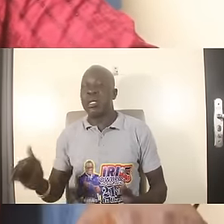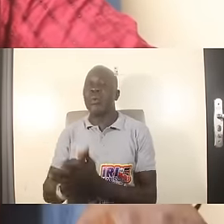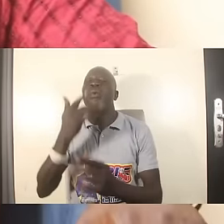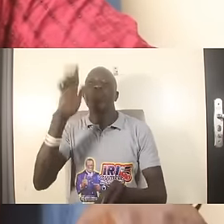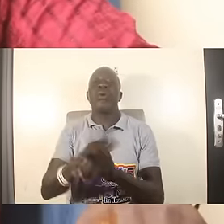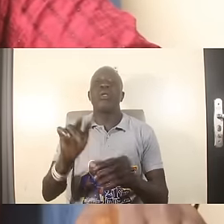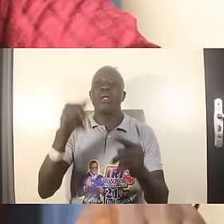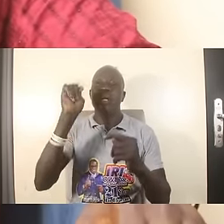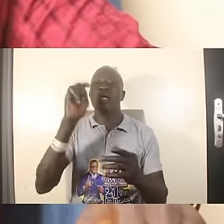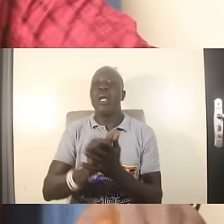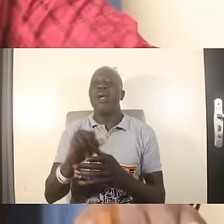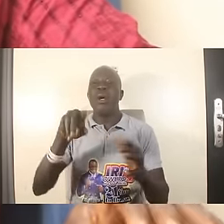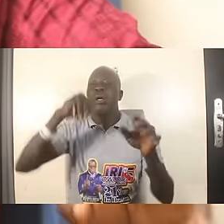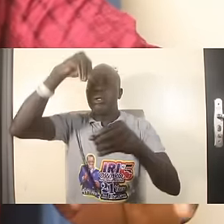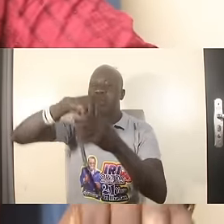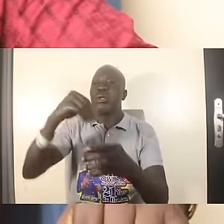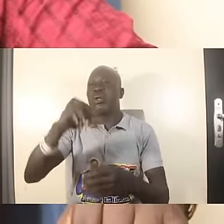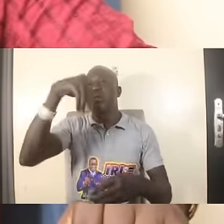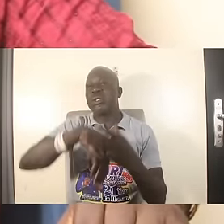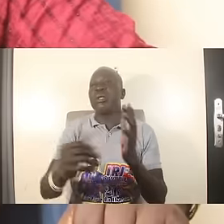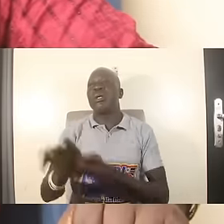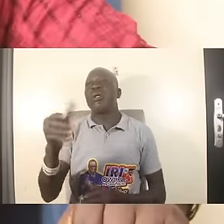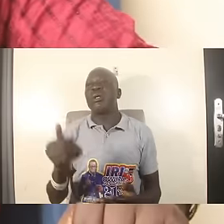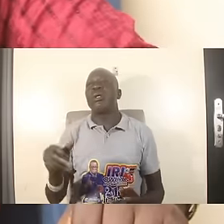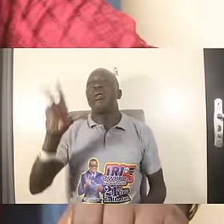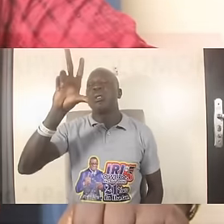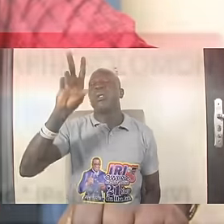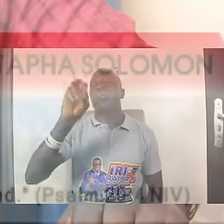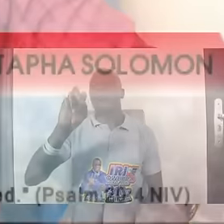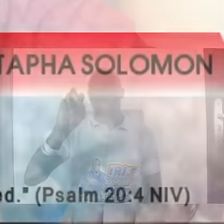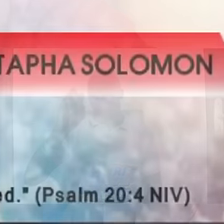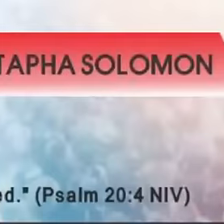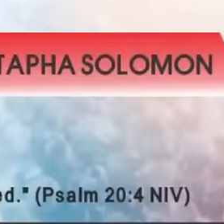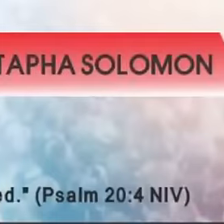I will start 3 days before. Pay your time. Your seat. Write this account number.